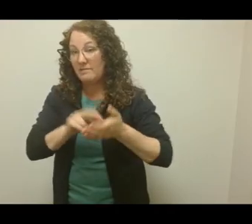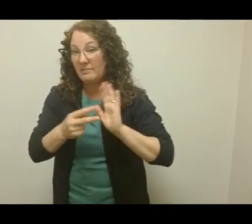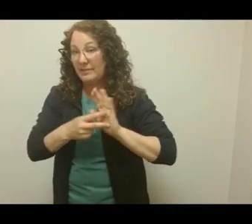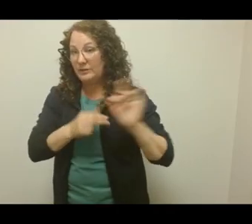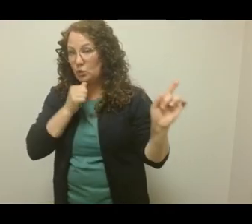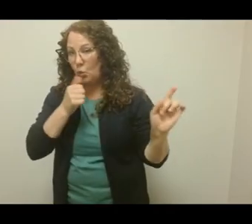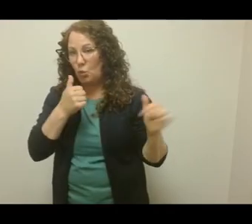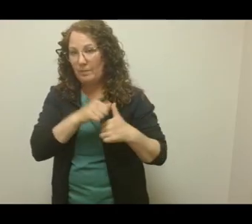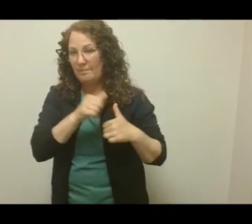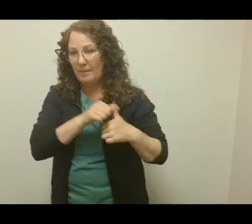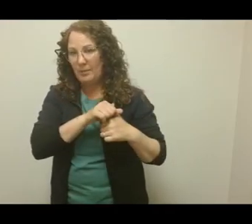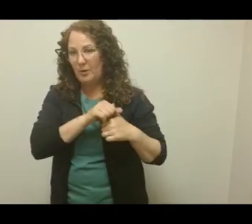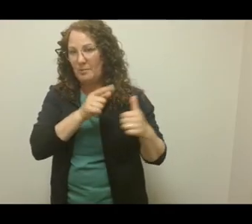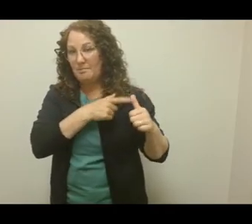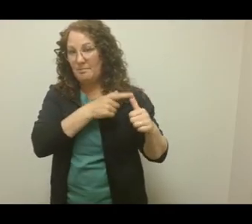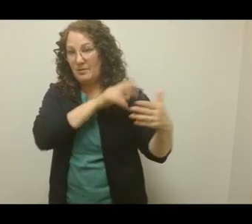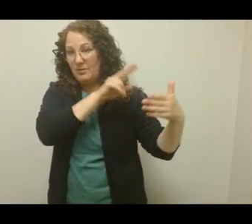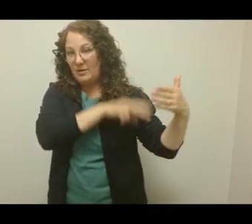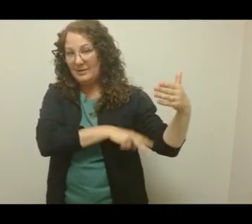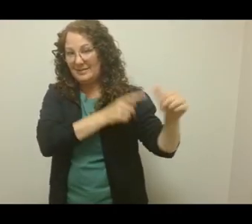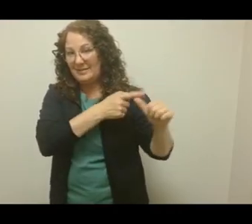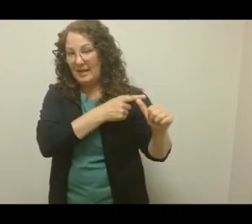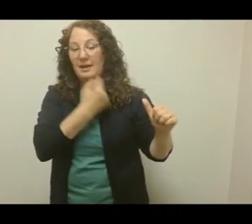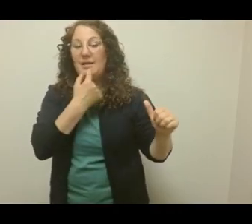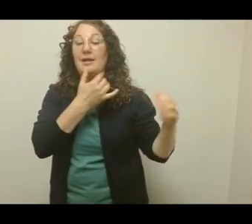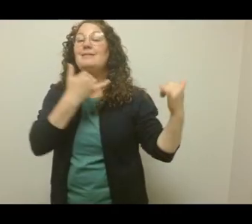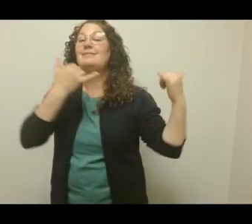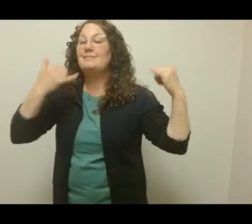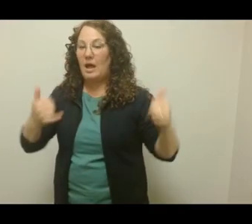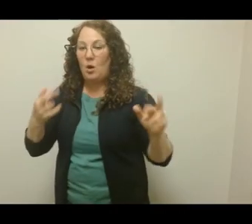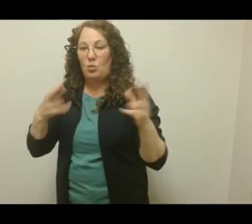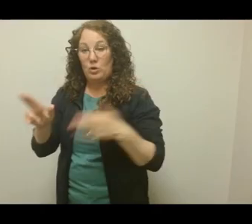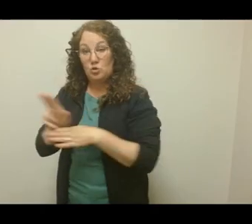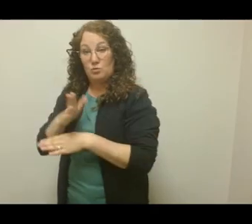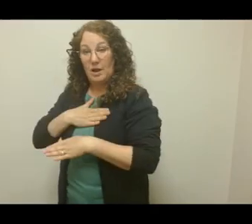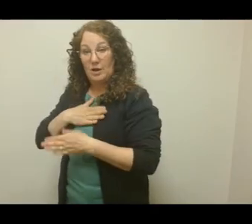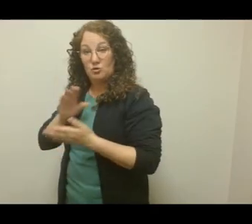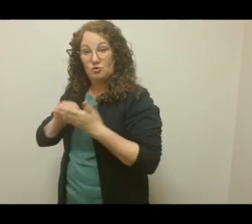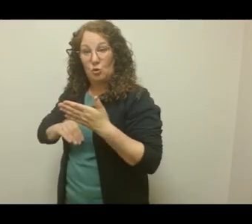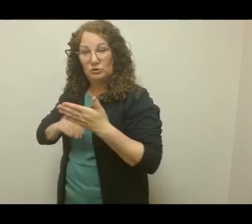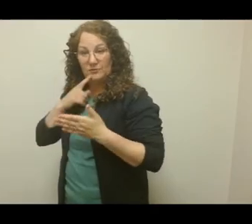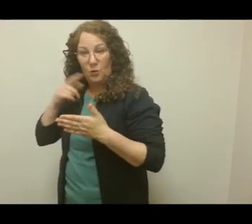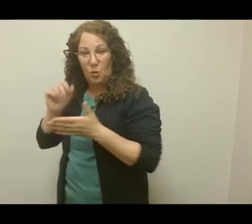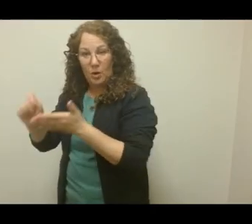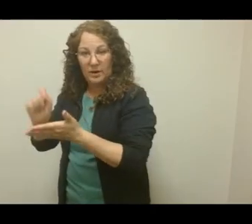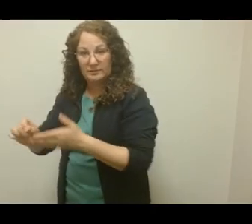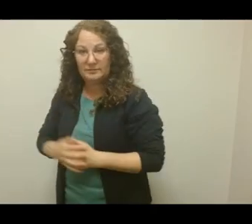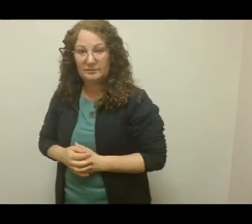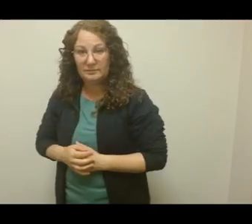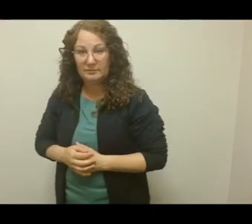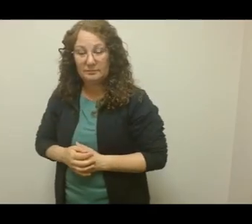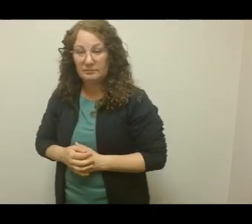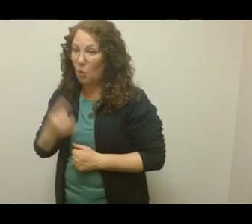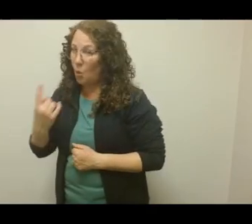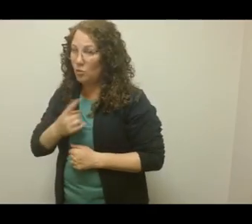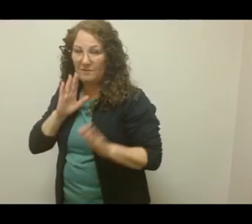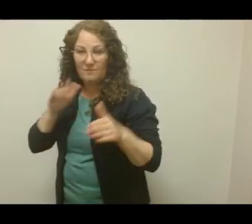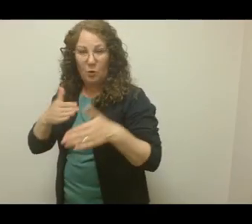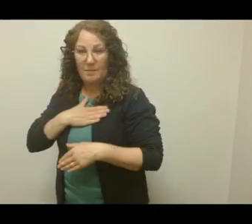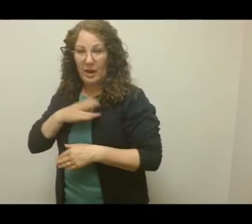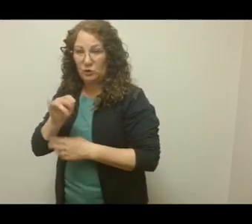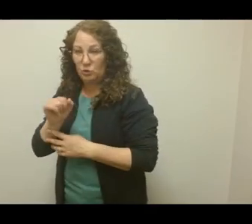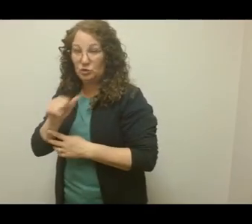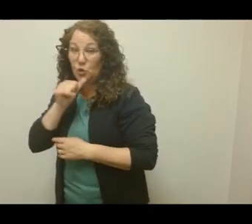said, and then you can write. And when you write, only use your notes. Do not look back